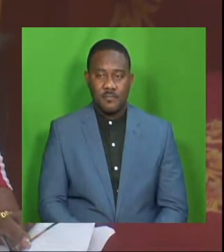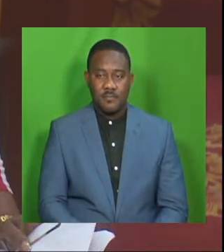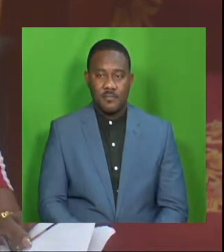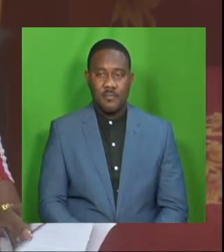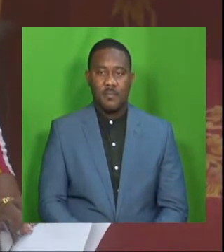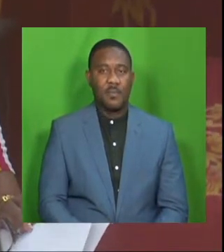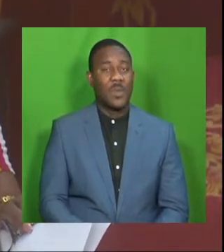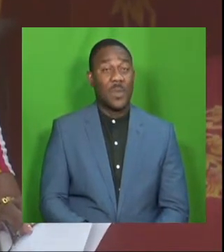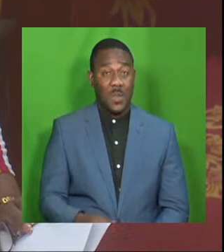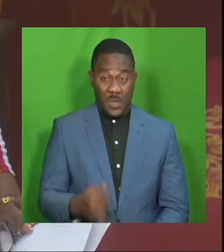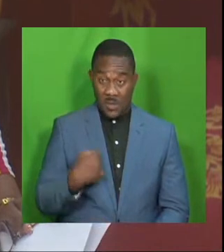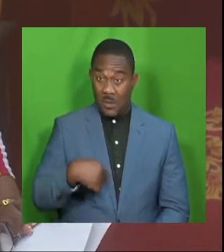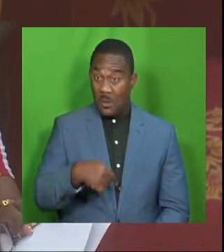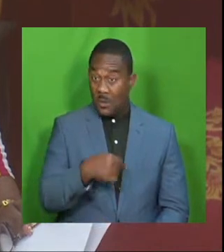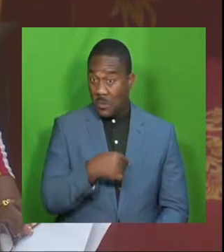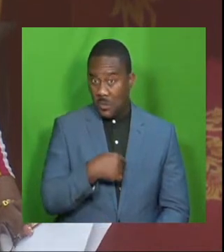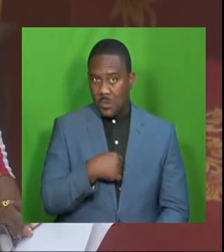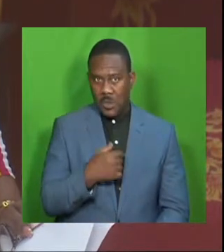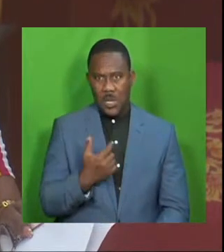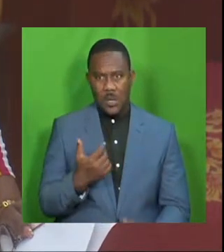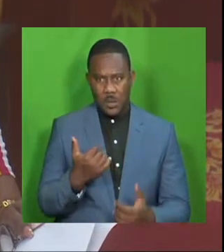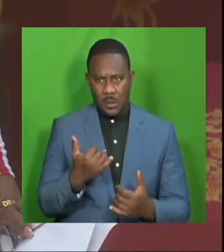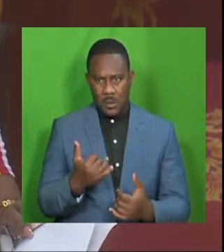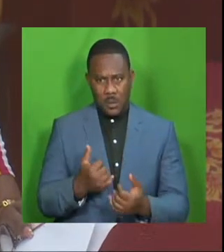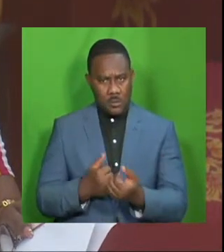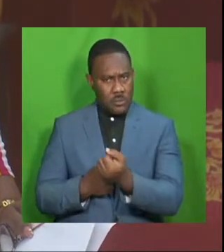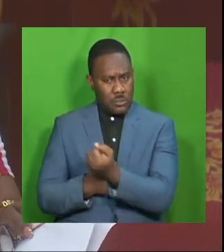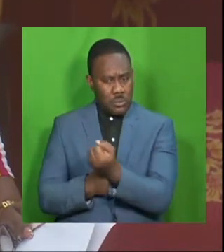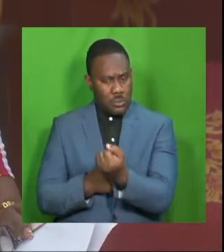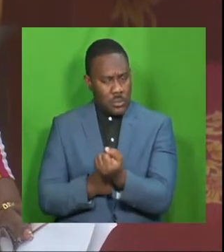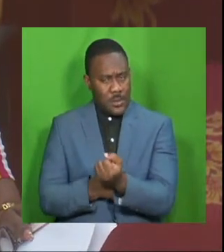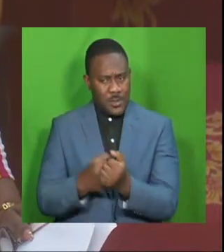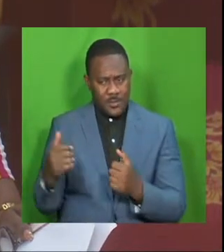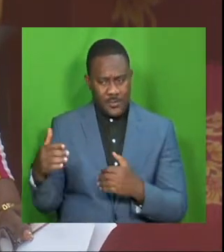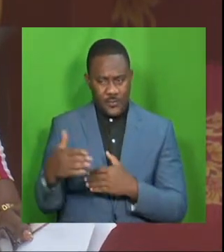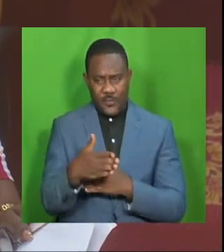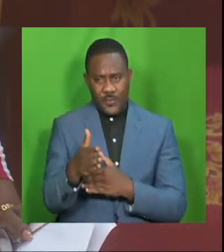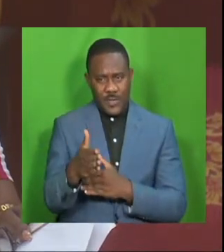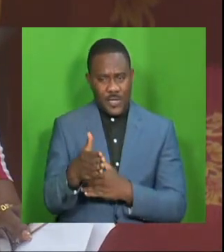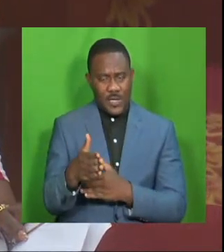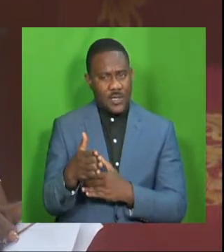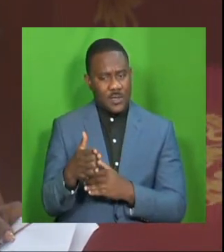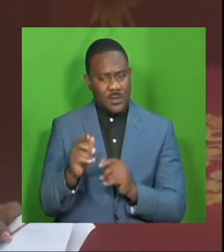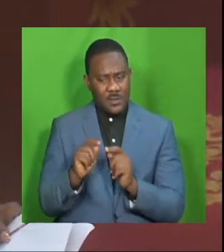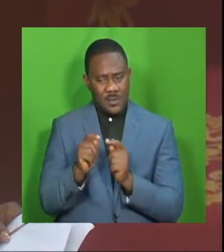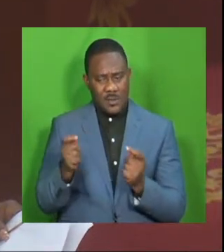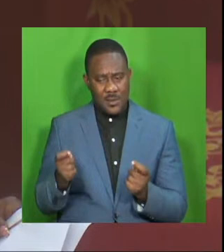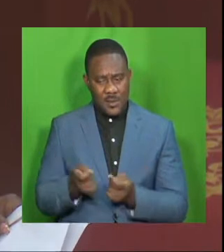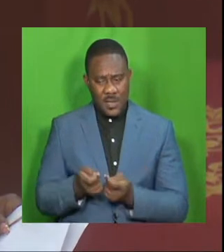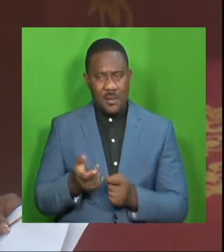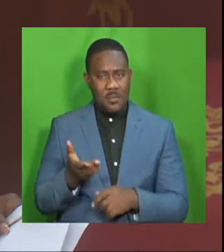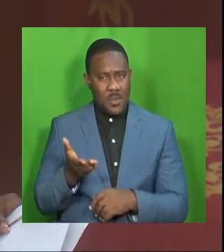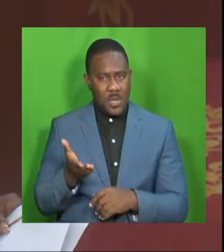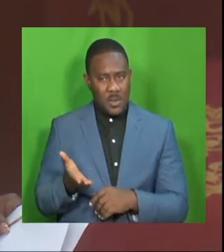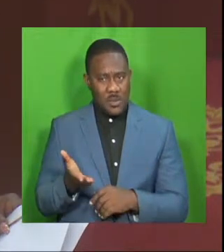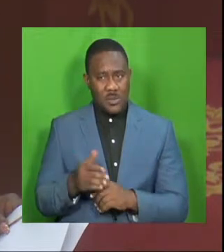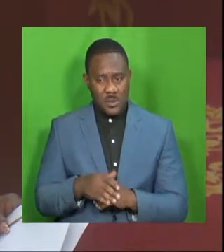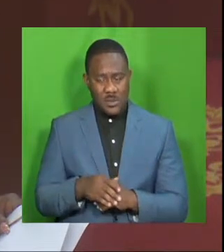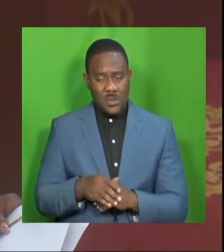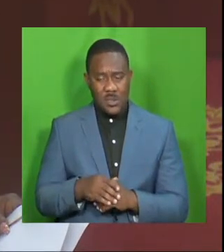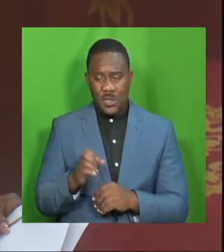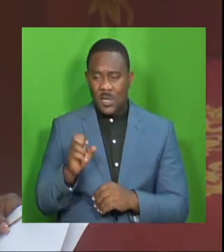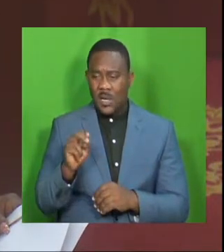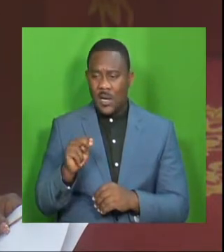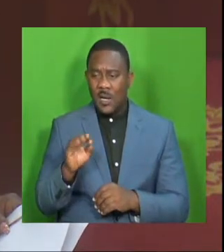ever to the Fisheries Enforcement Unit. So in collaboration with the Enforcement